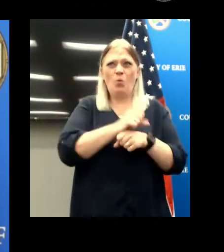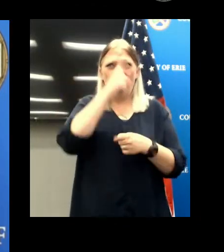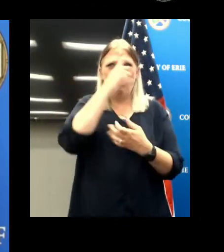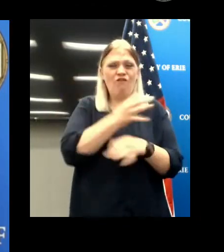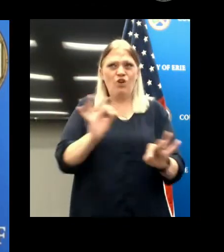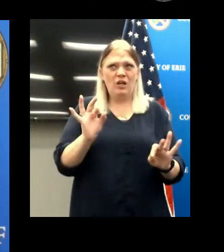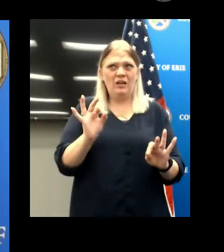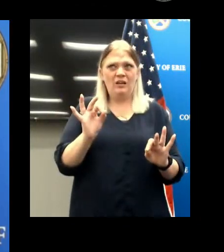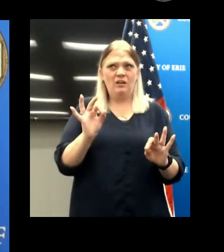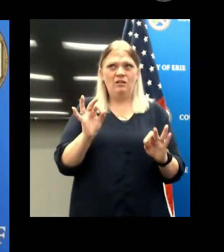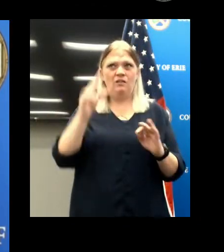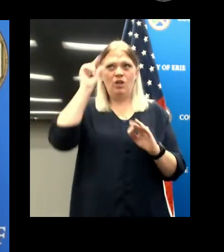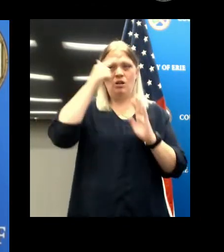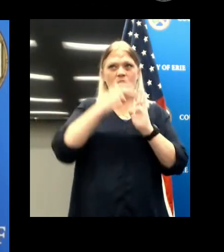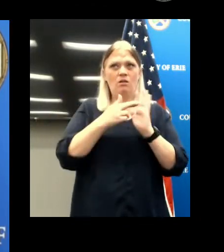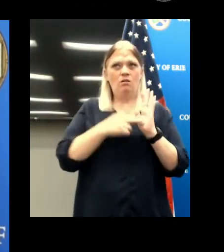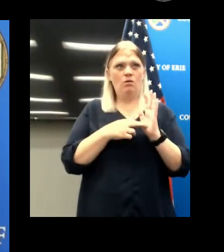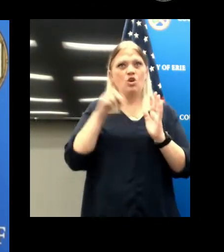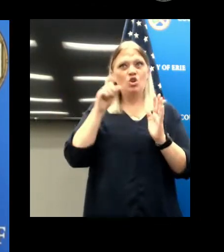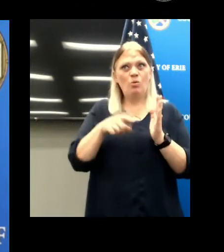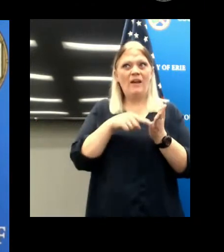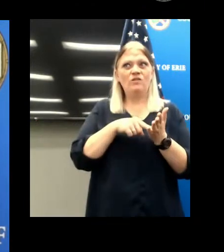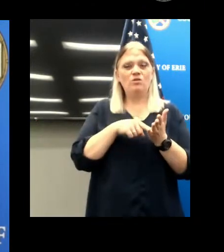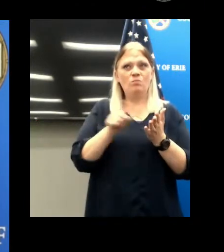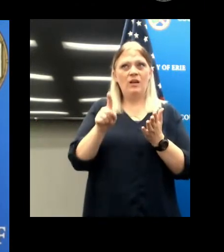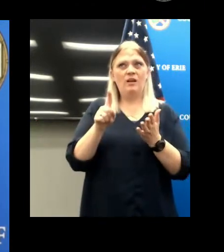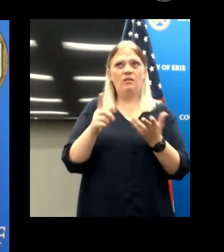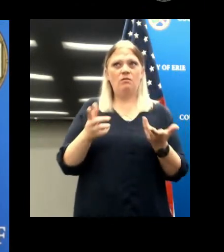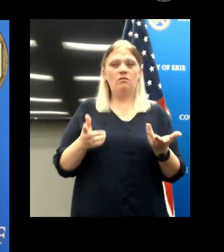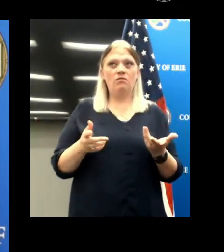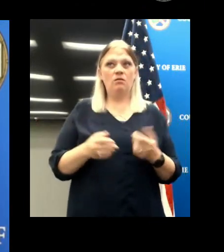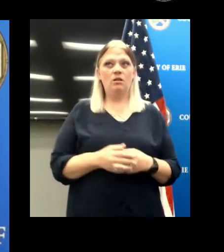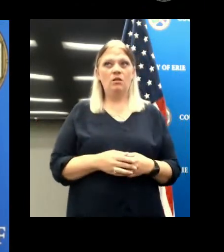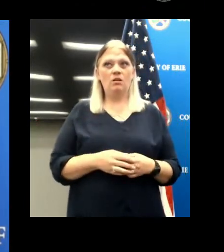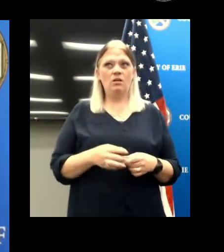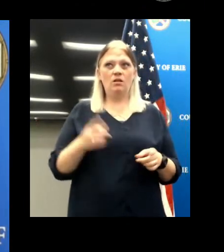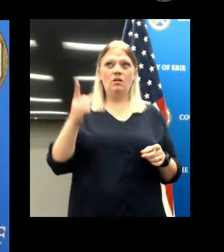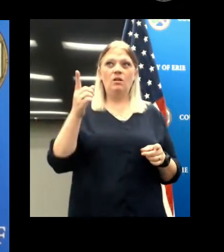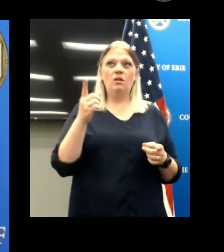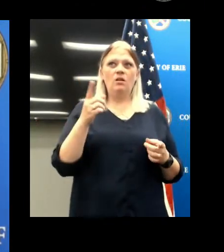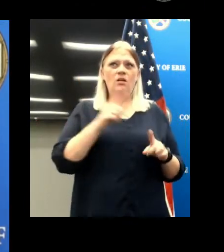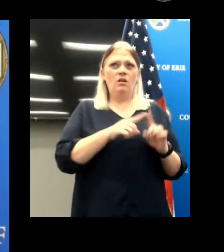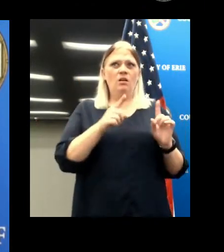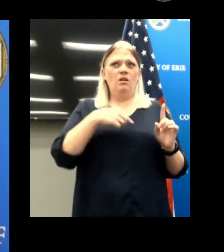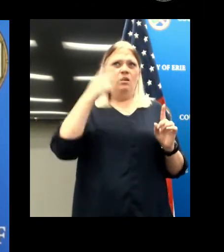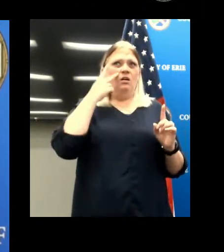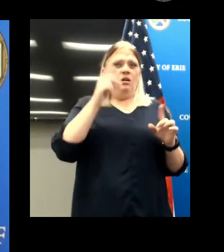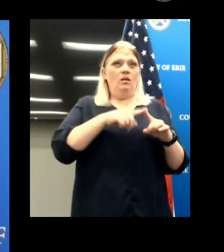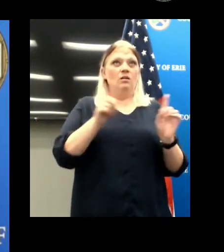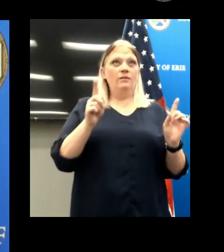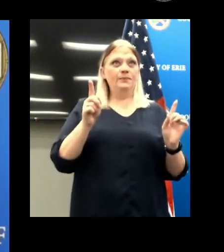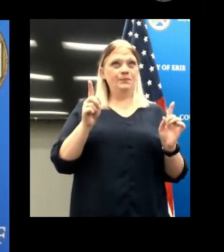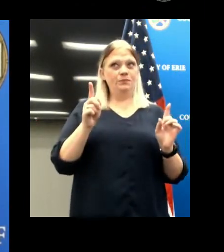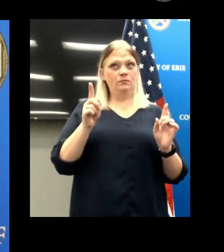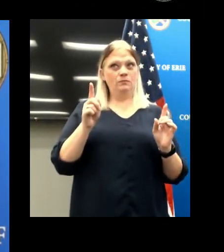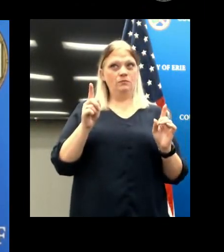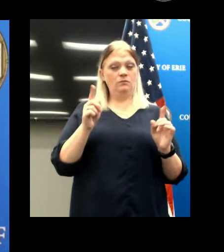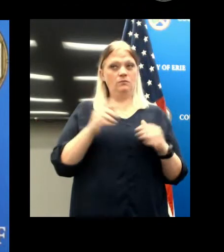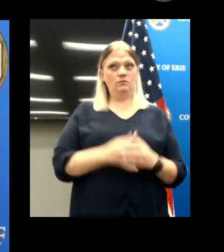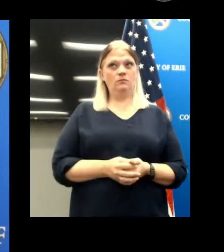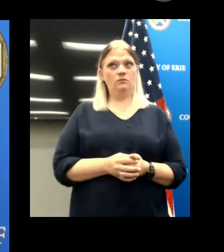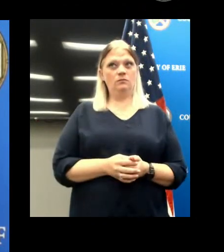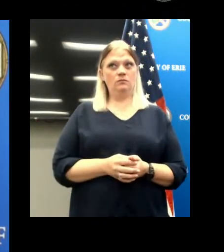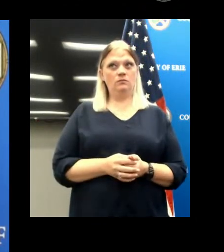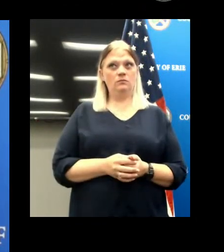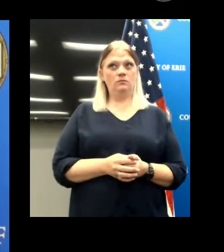free under the governmental rules. You have to compensate them. But don't you, but you see the difference between, I think the